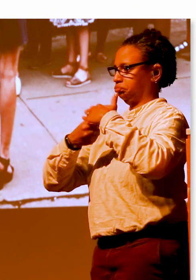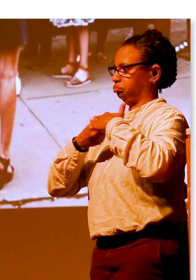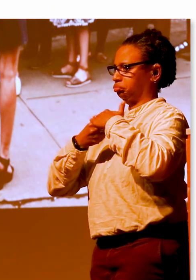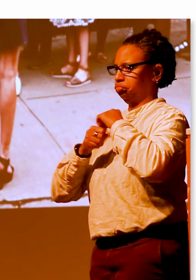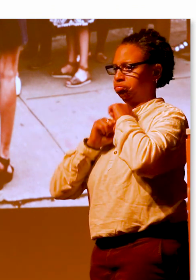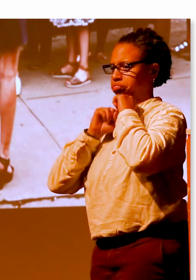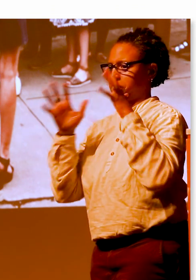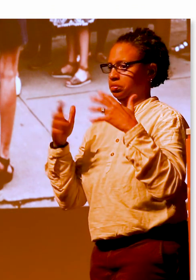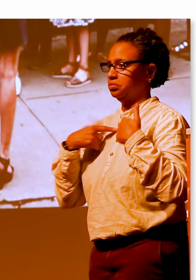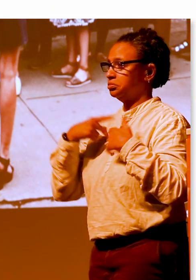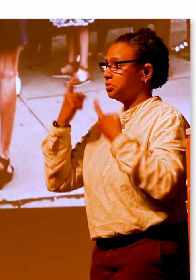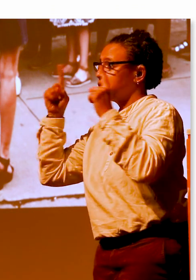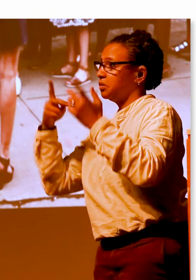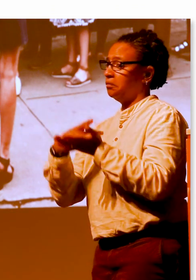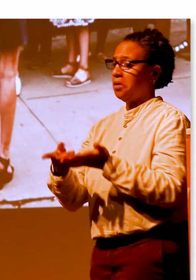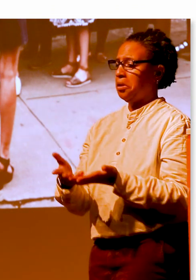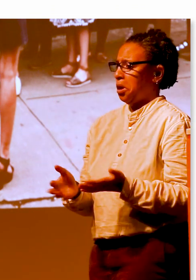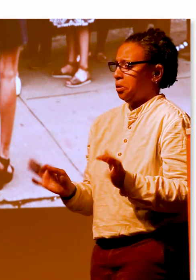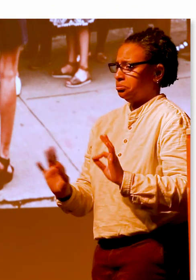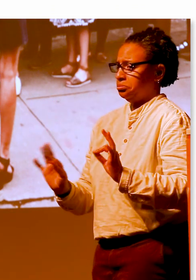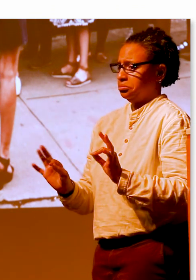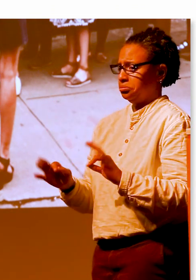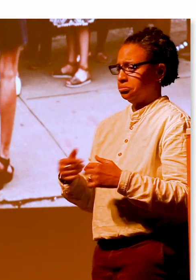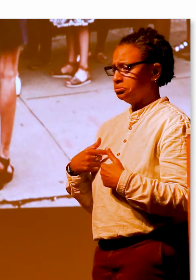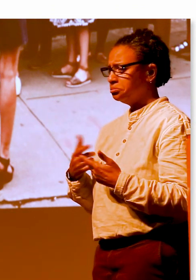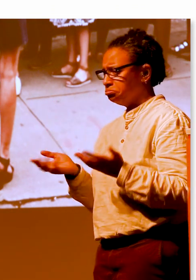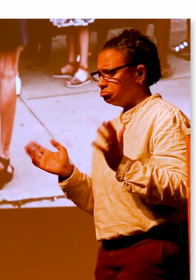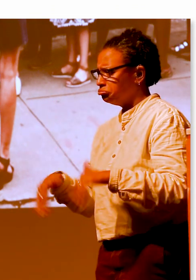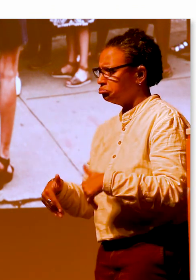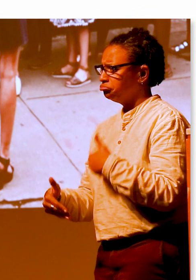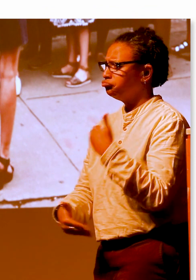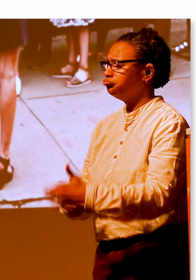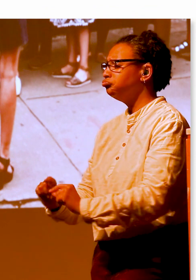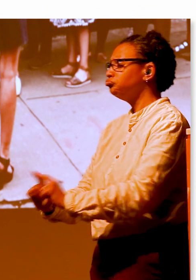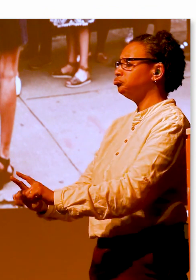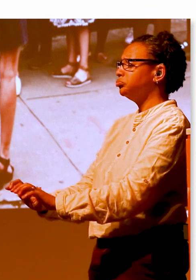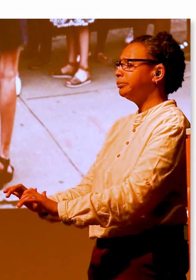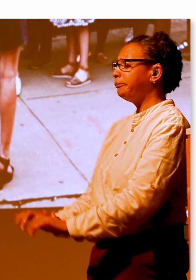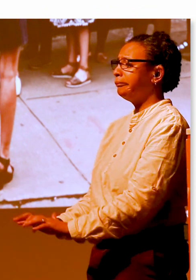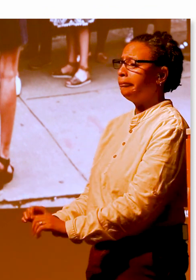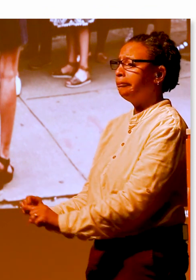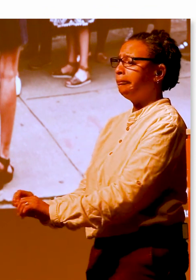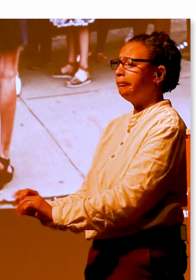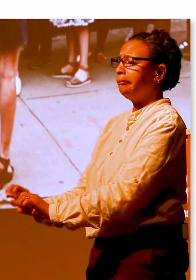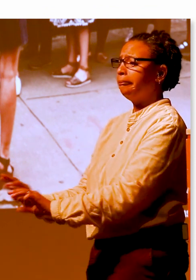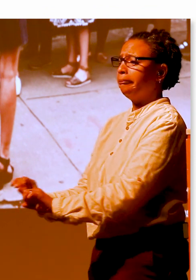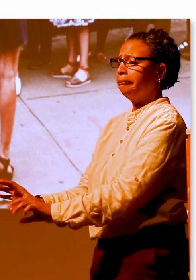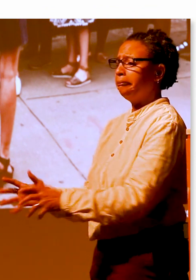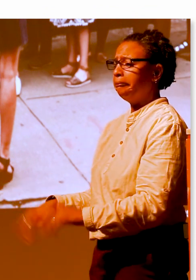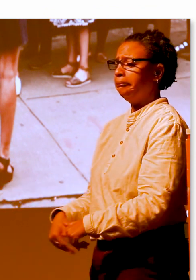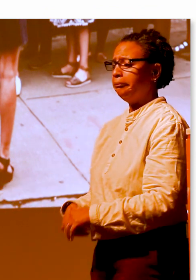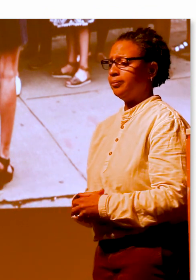building something that was meant to grow or to reach broad audiences or to get me here or anywhere.